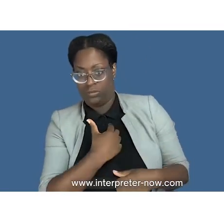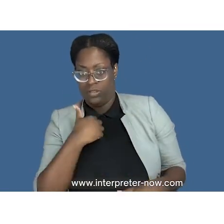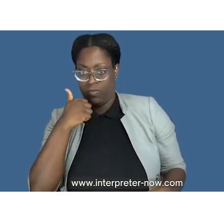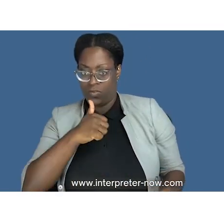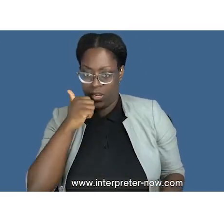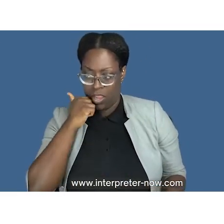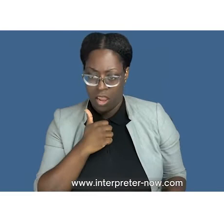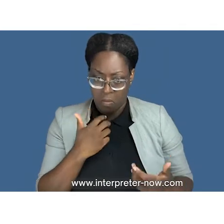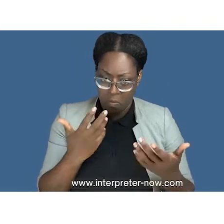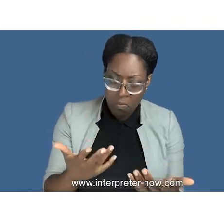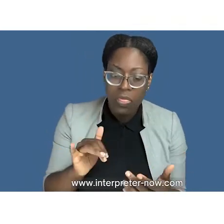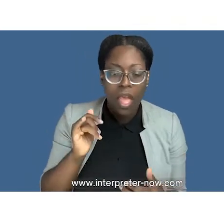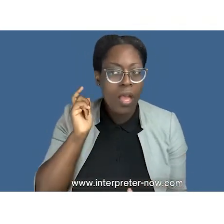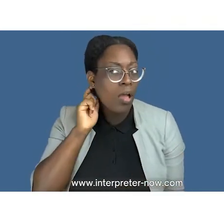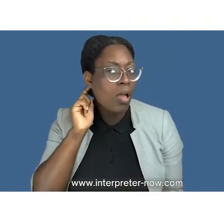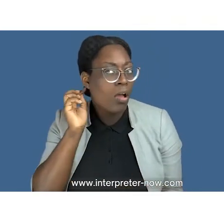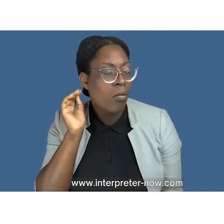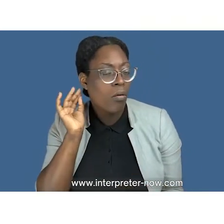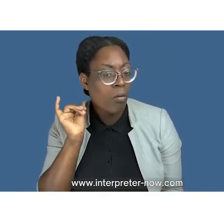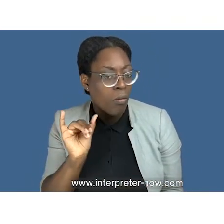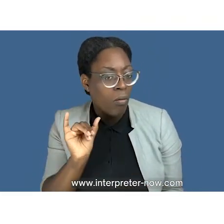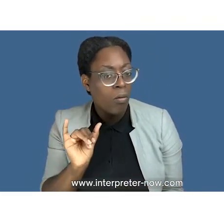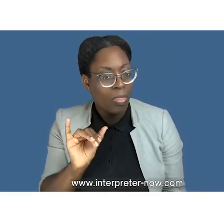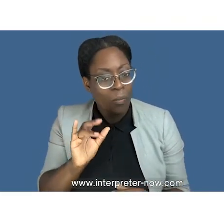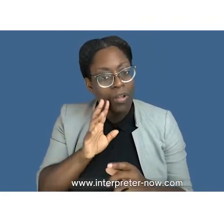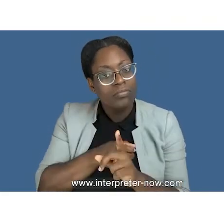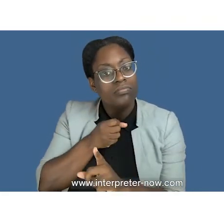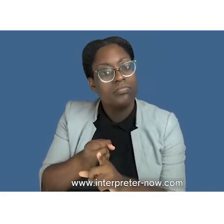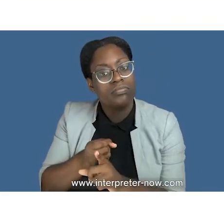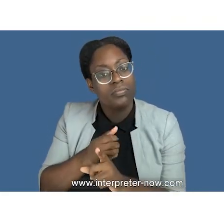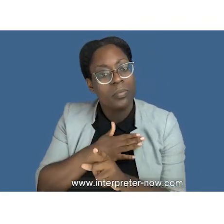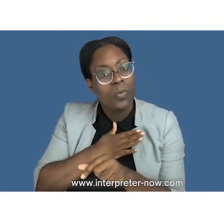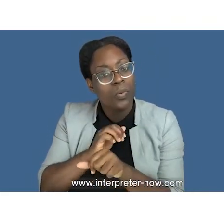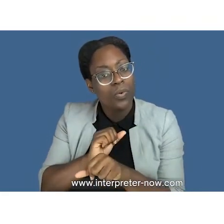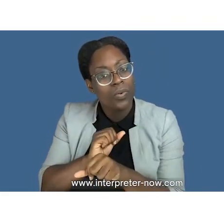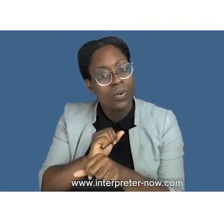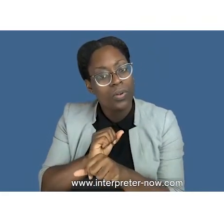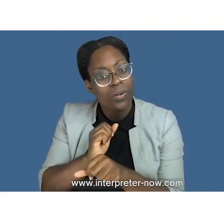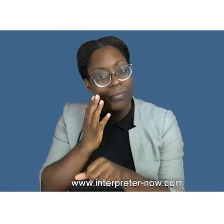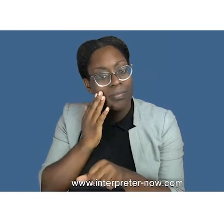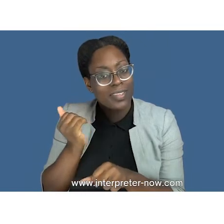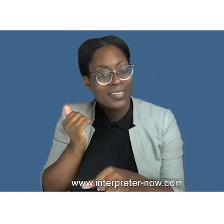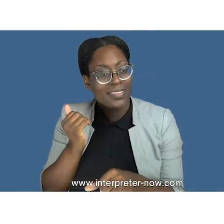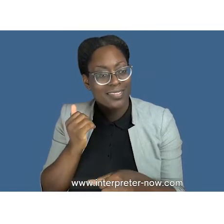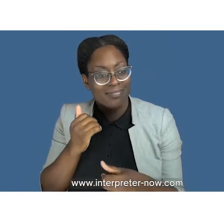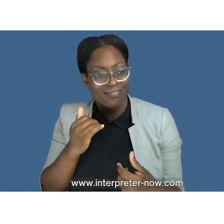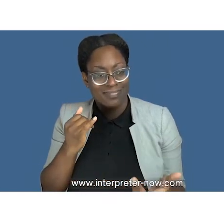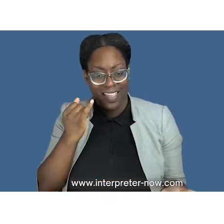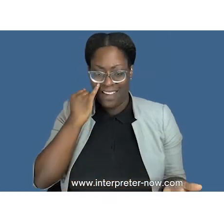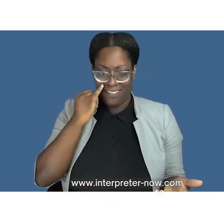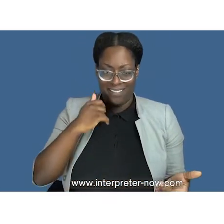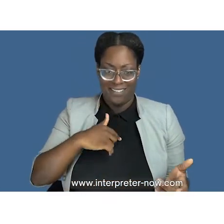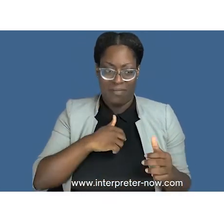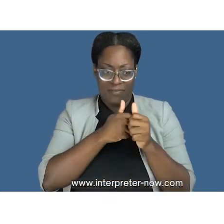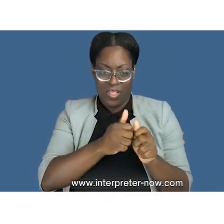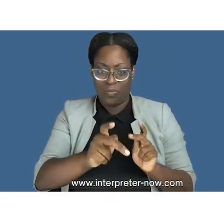has really helped me realize that I have to be more aware of that, and that directly impacts my work, because that is just